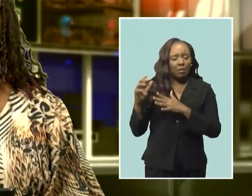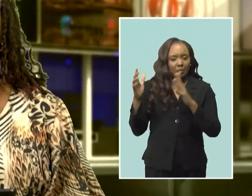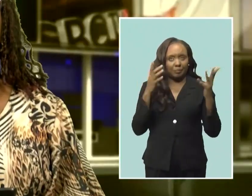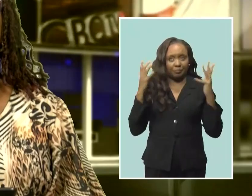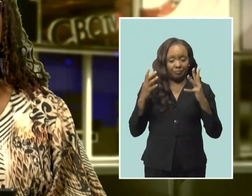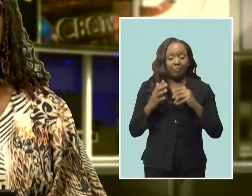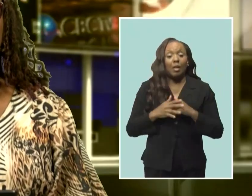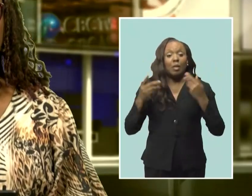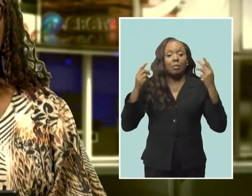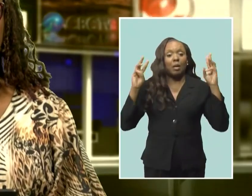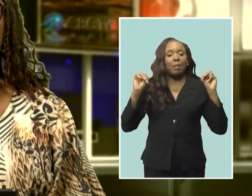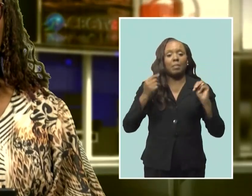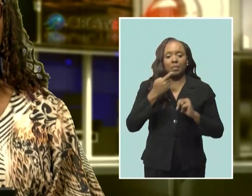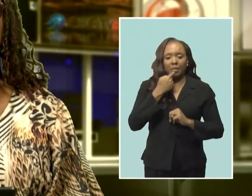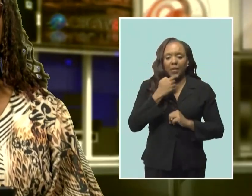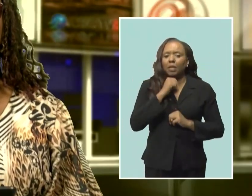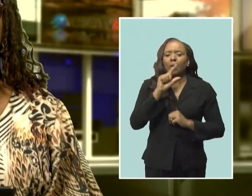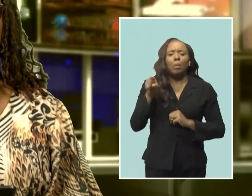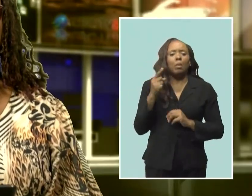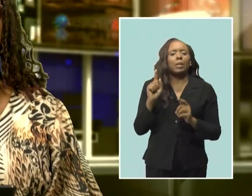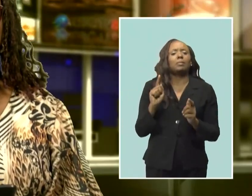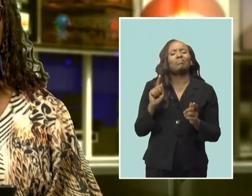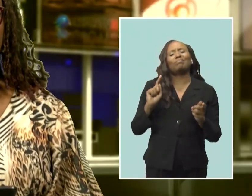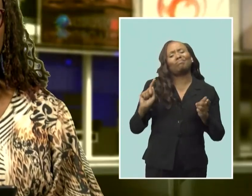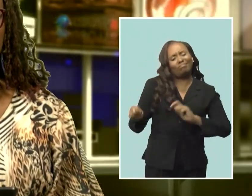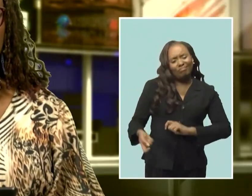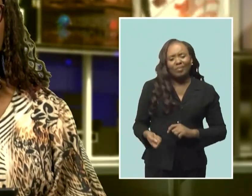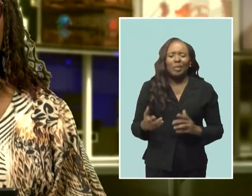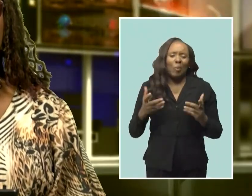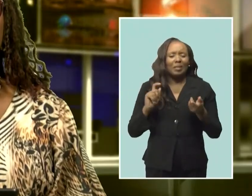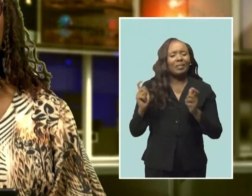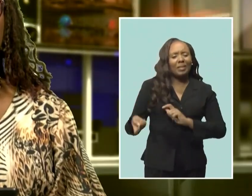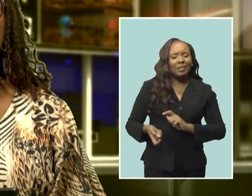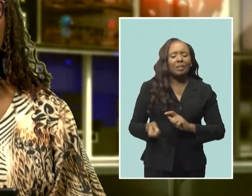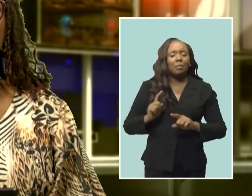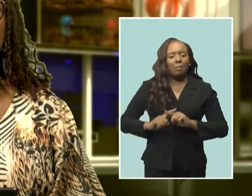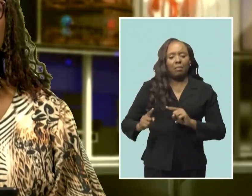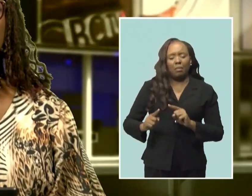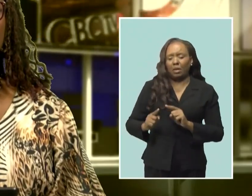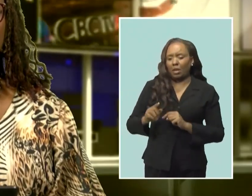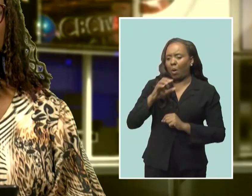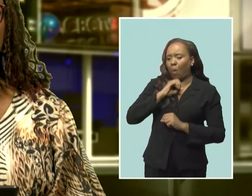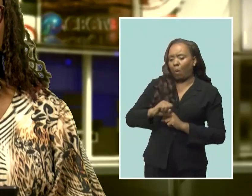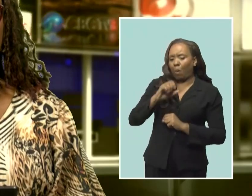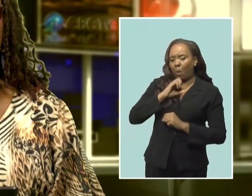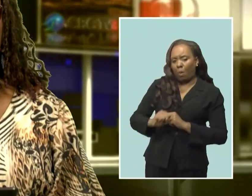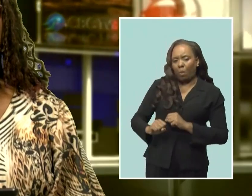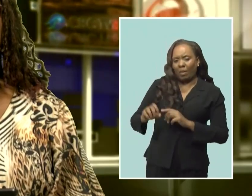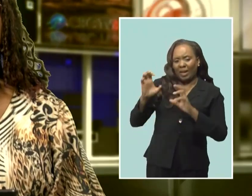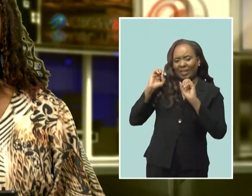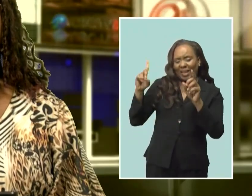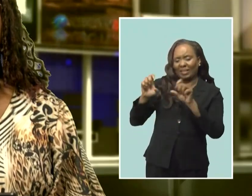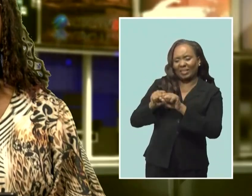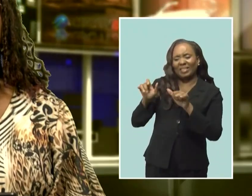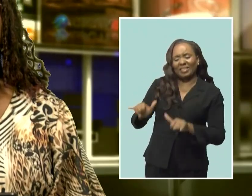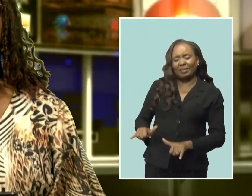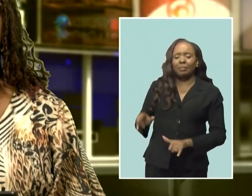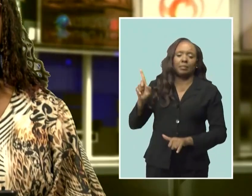Ms. Motley reminded that it's not just reform for reform's sake, but a movement away from the old model of